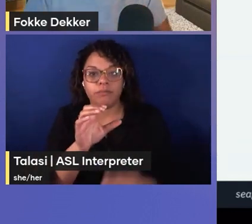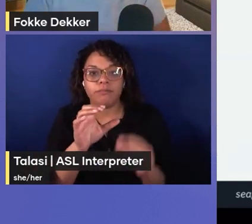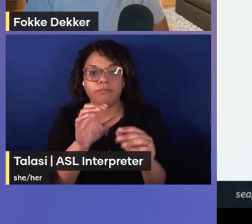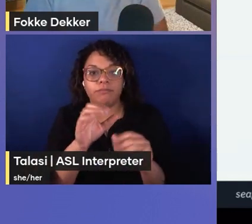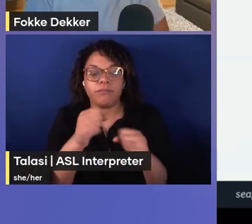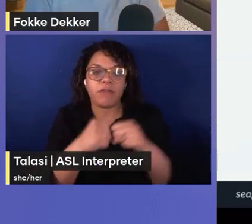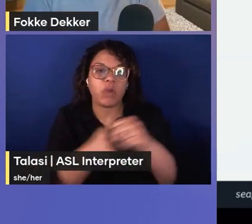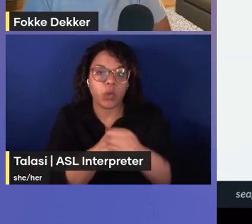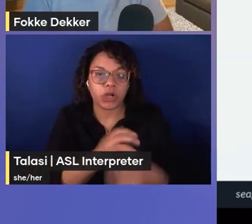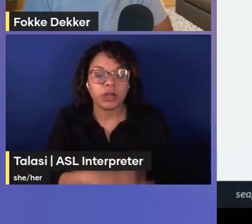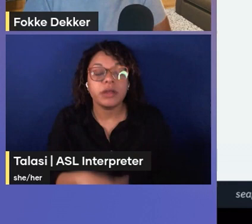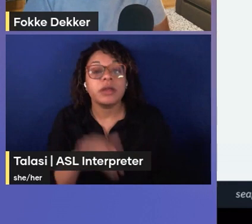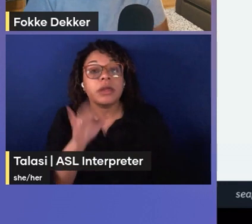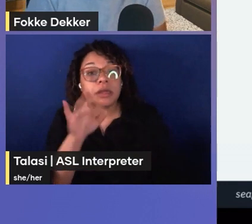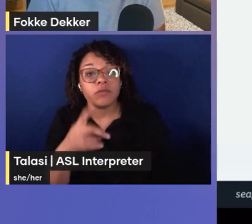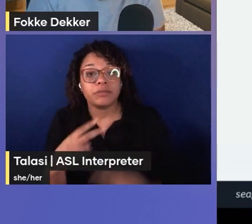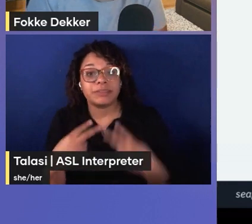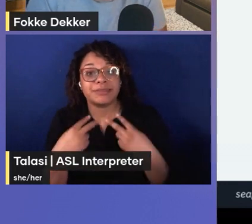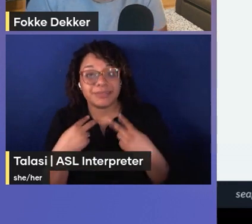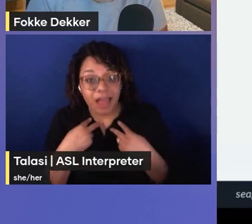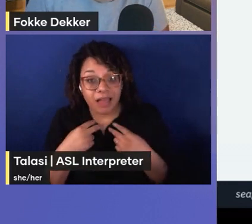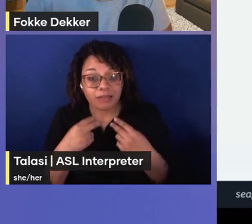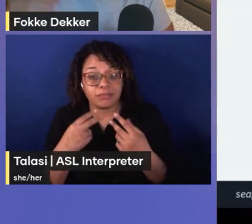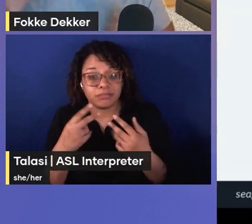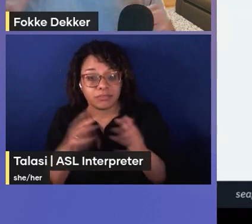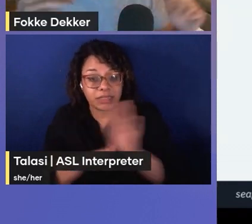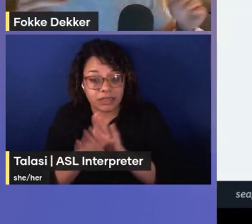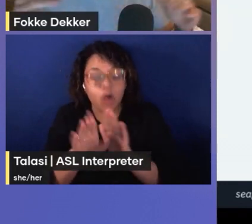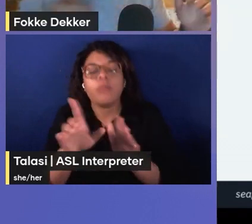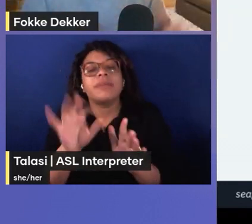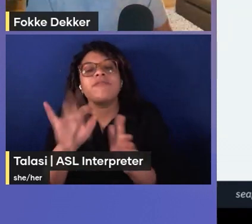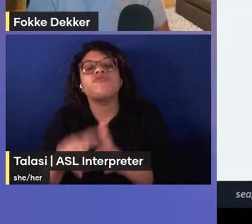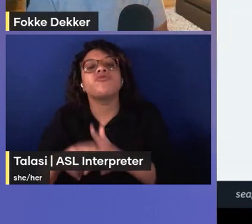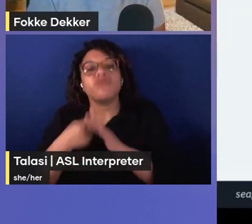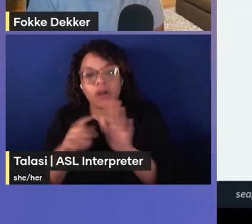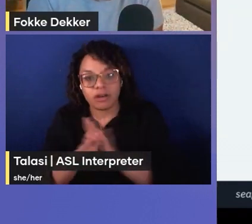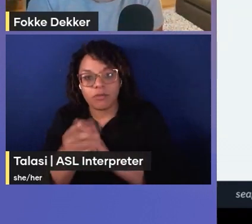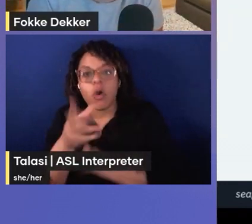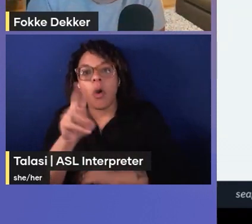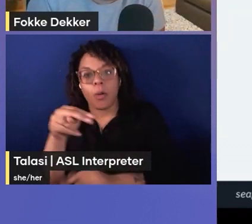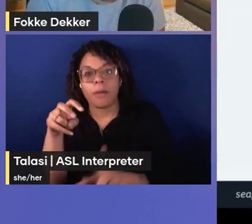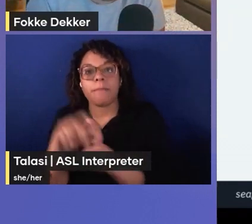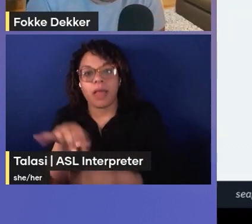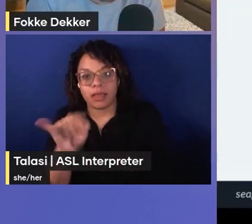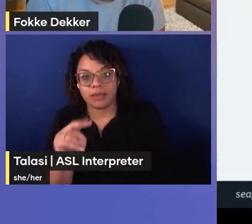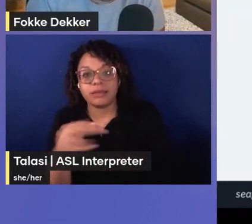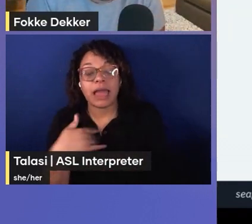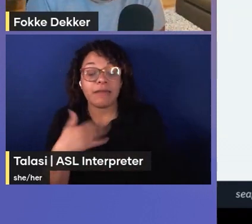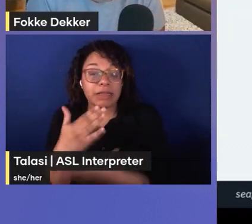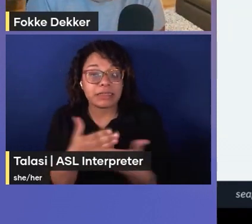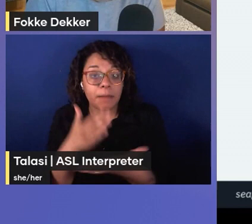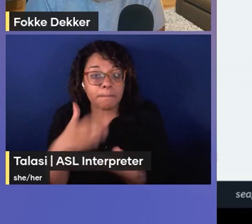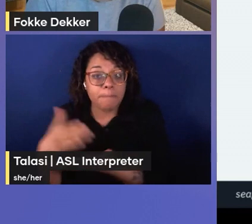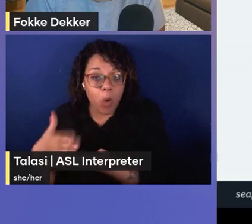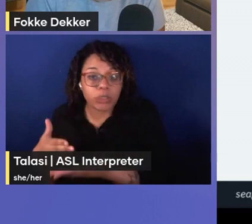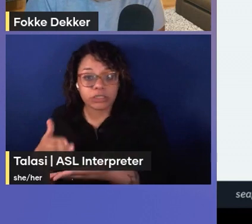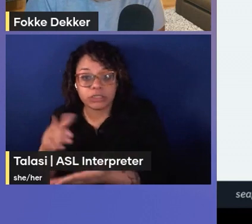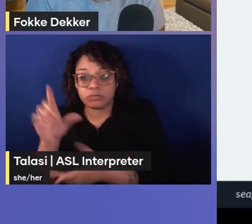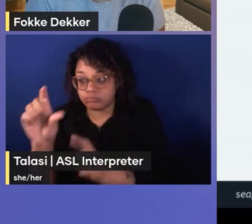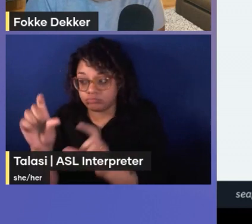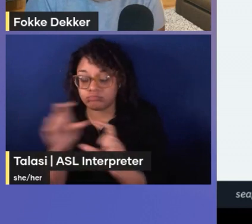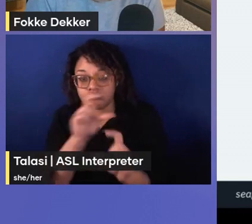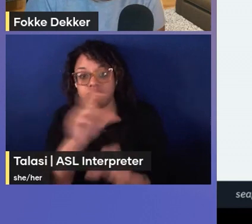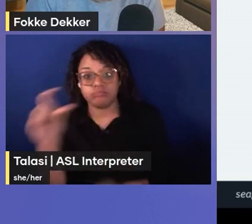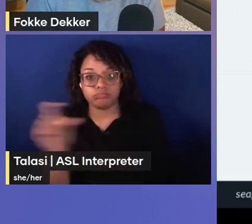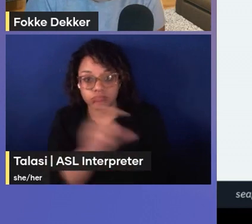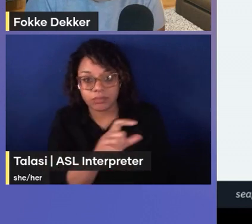develop your own plugin, you'll notice that between all these steps, there's components that you can pass along. And so if there's an image